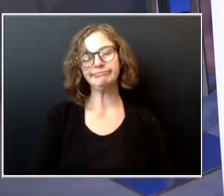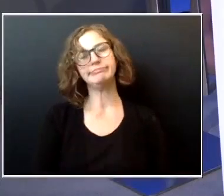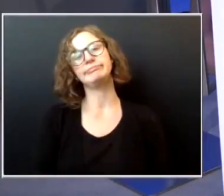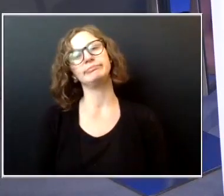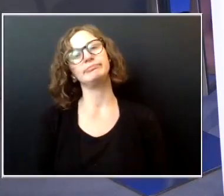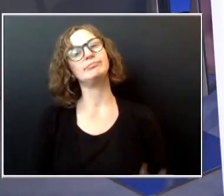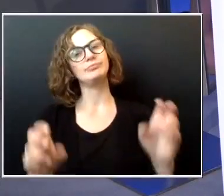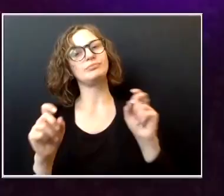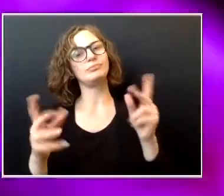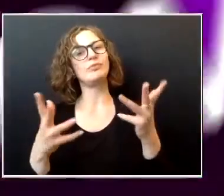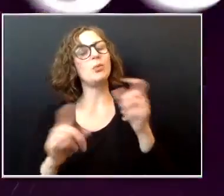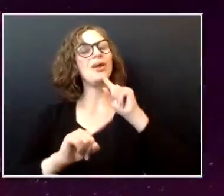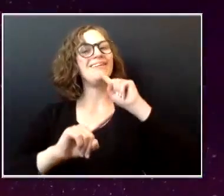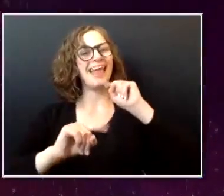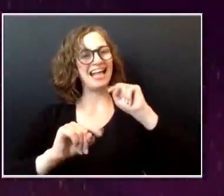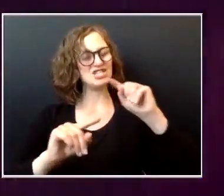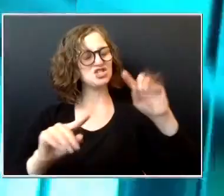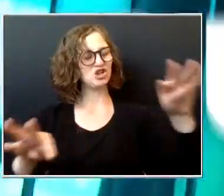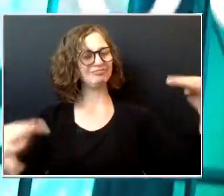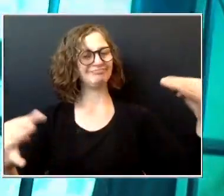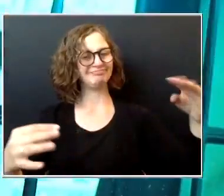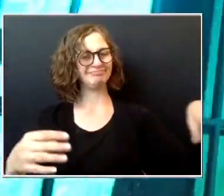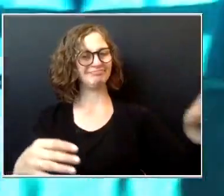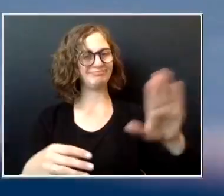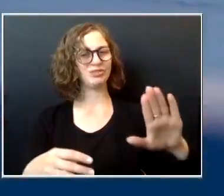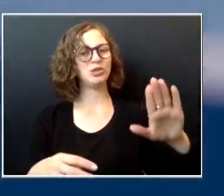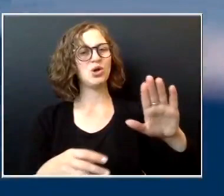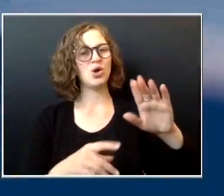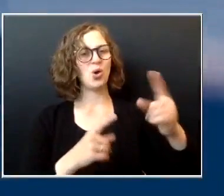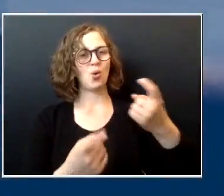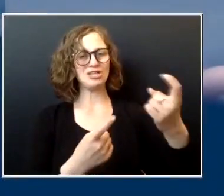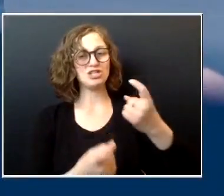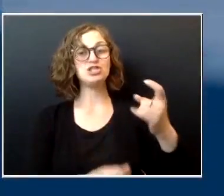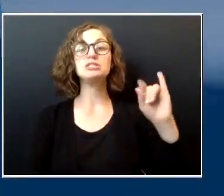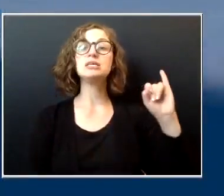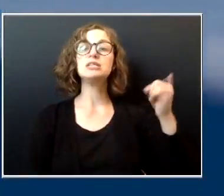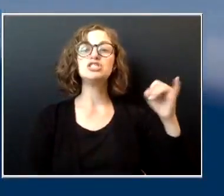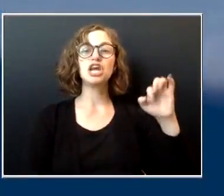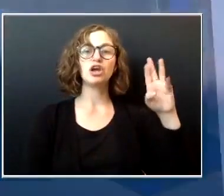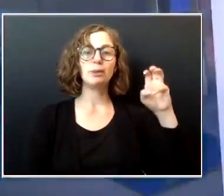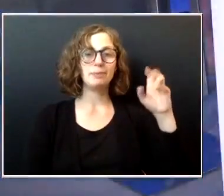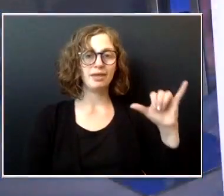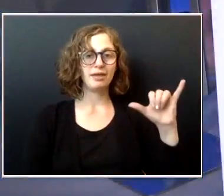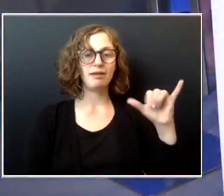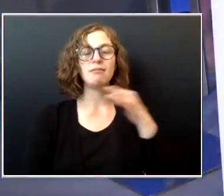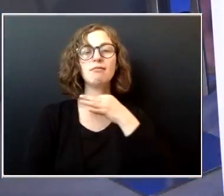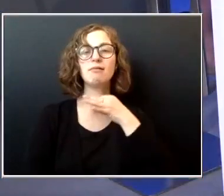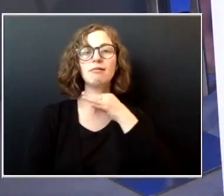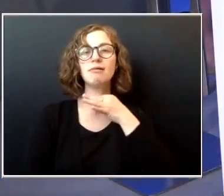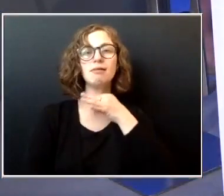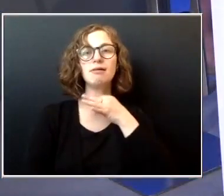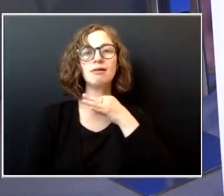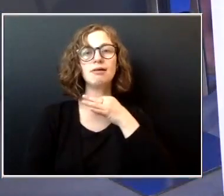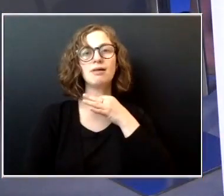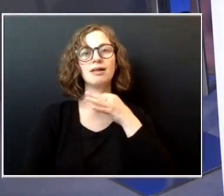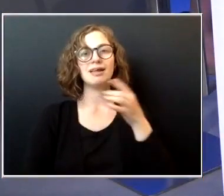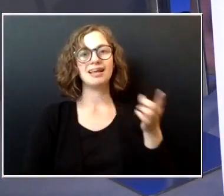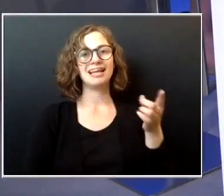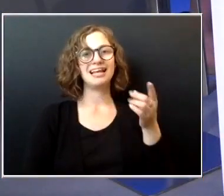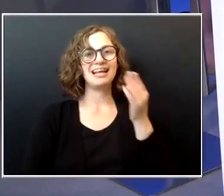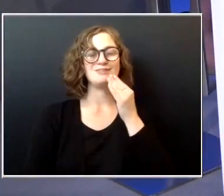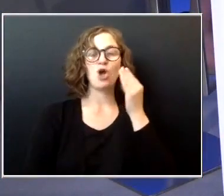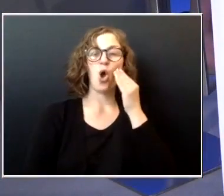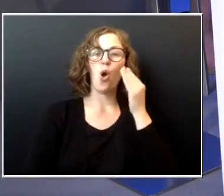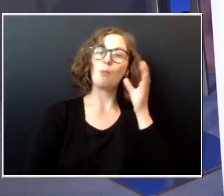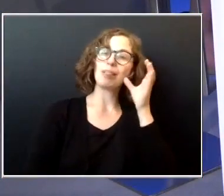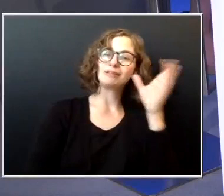questions from our viewers, and Jeremy has one. He was talking about, he's at home listening to his wife when she comes home from the doctor,